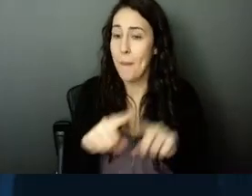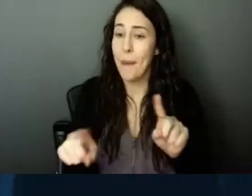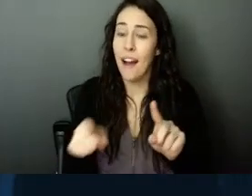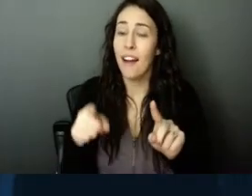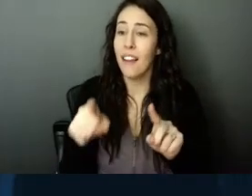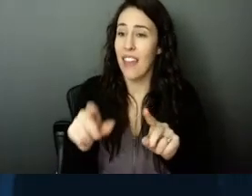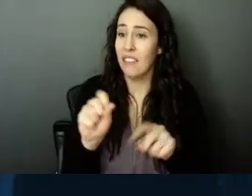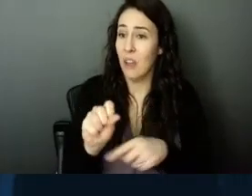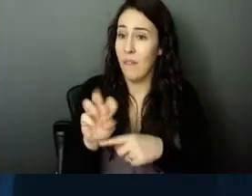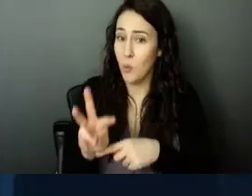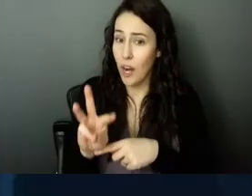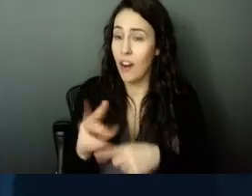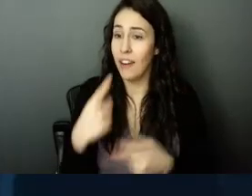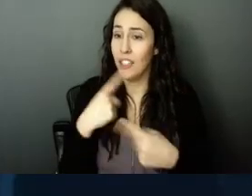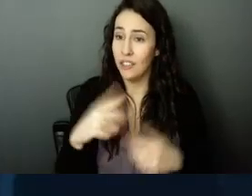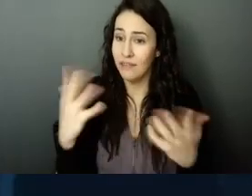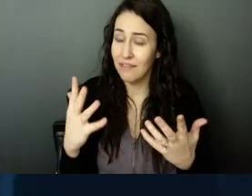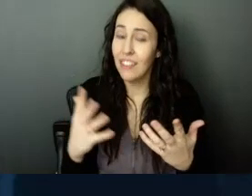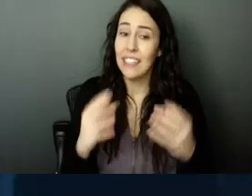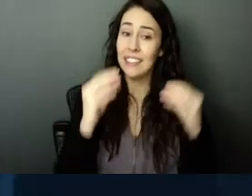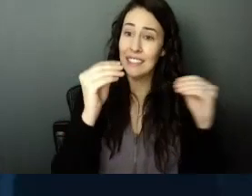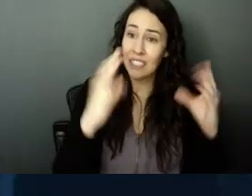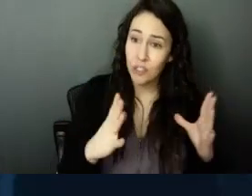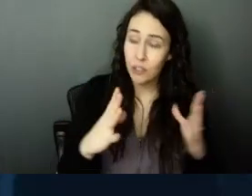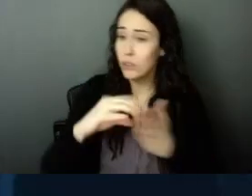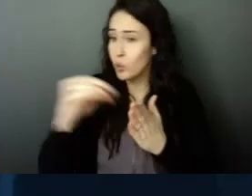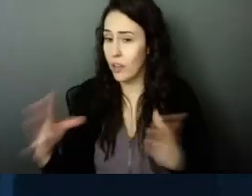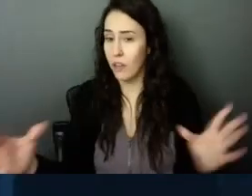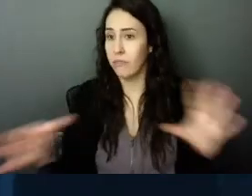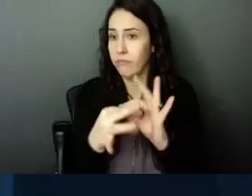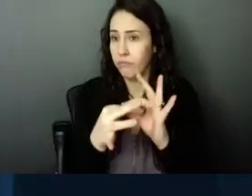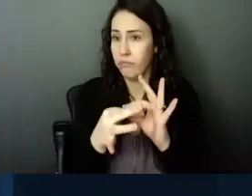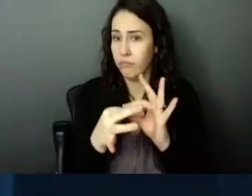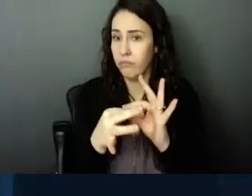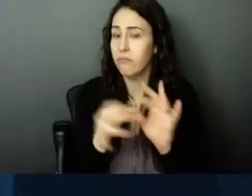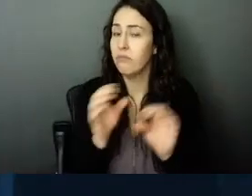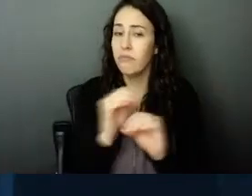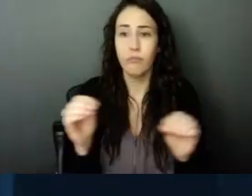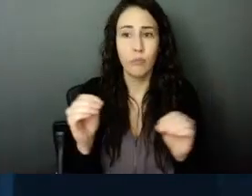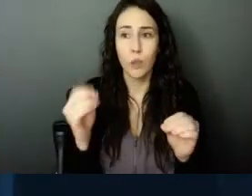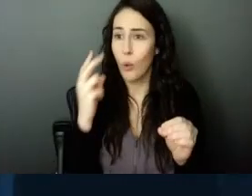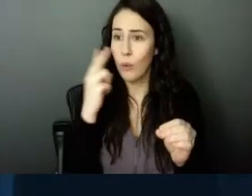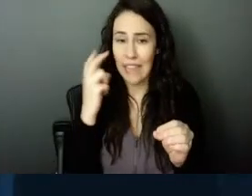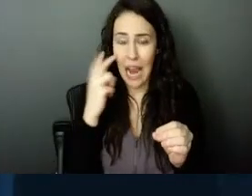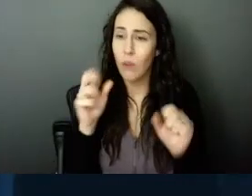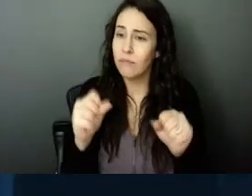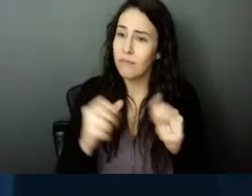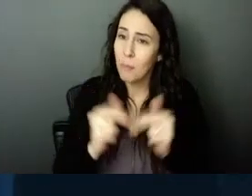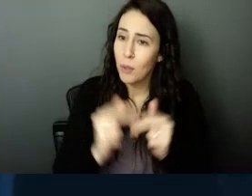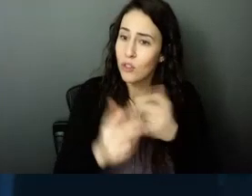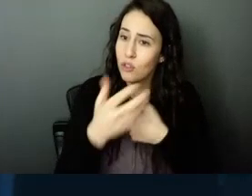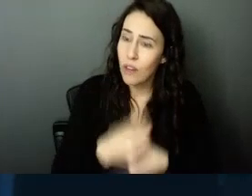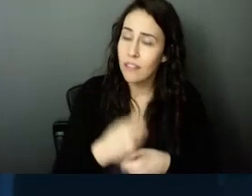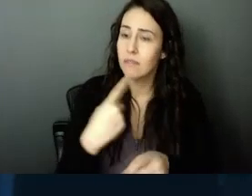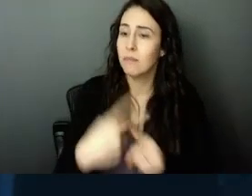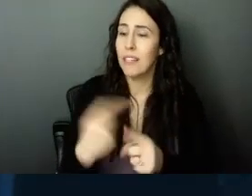connects teachers and students. Without doubt, this technology's ability to build trust and understanding between people